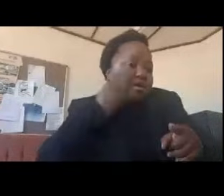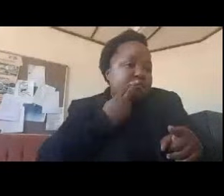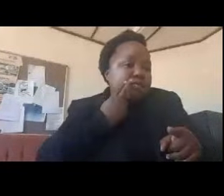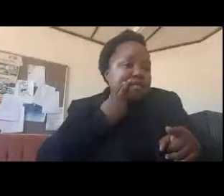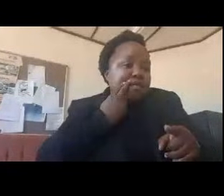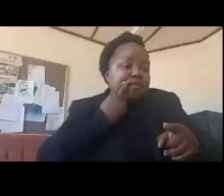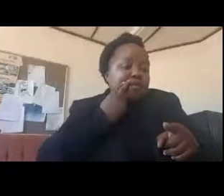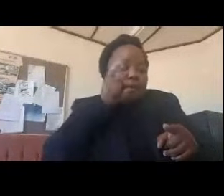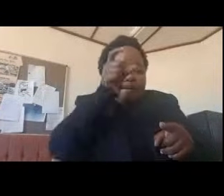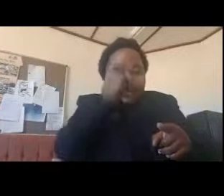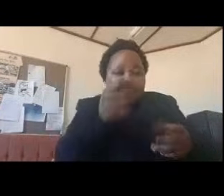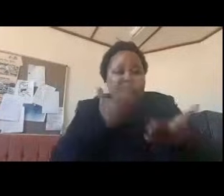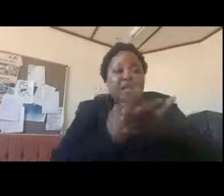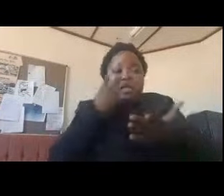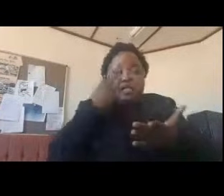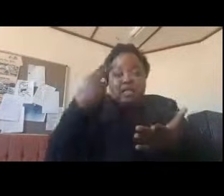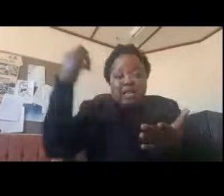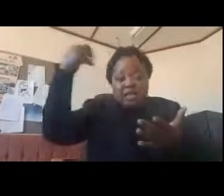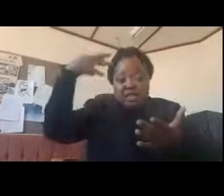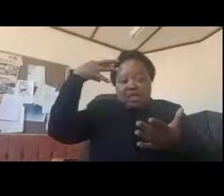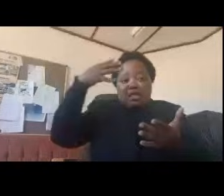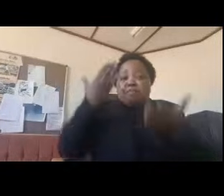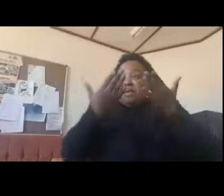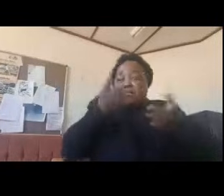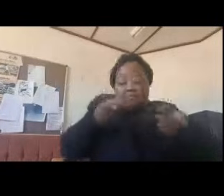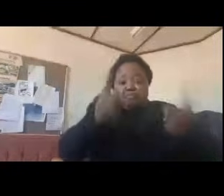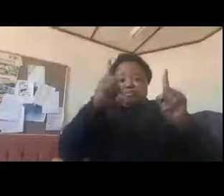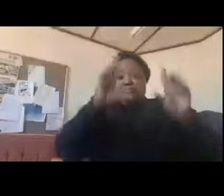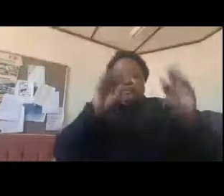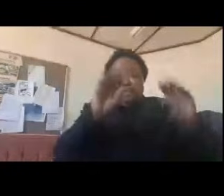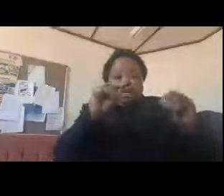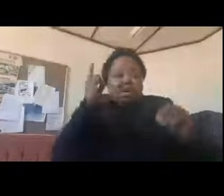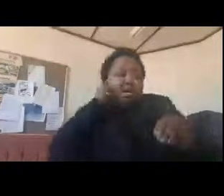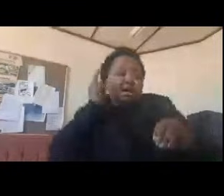and react as others would during that time.